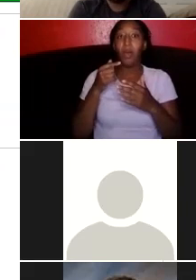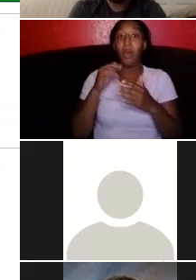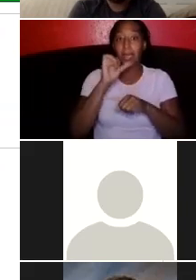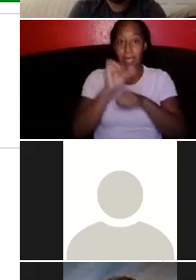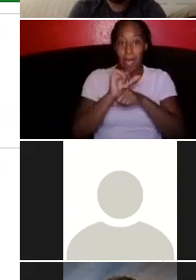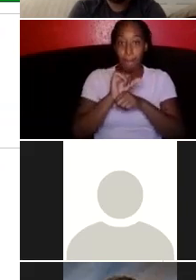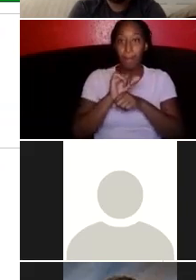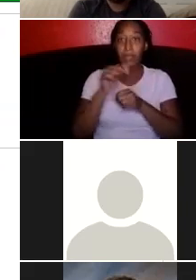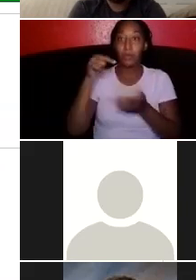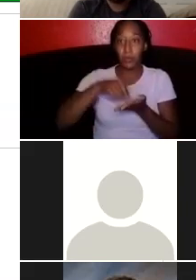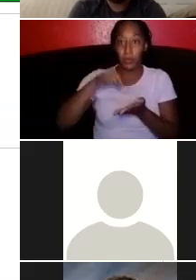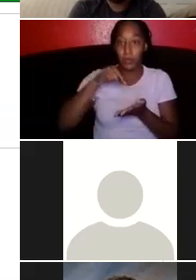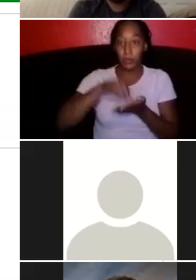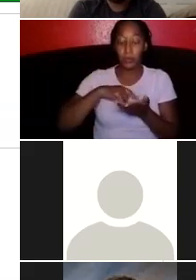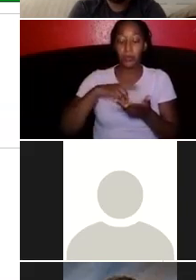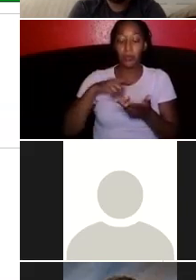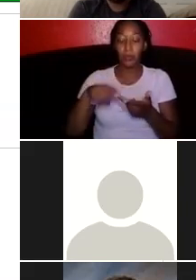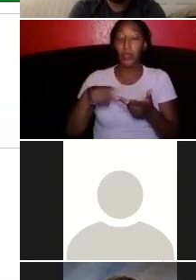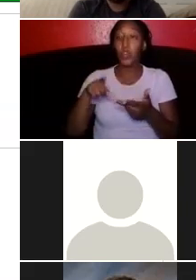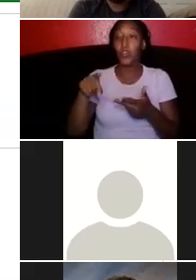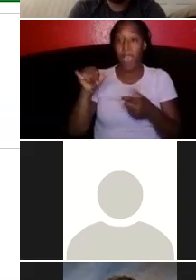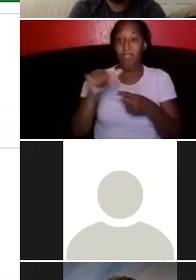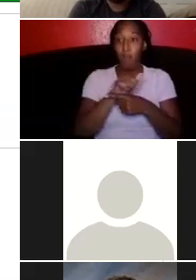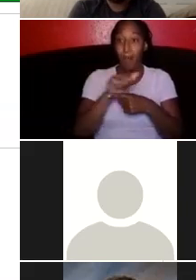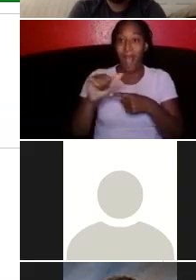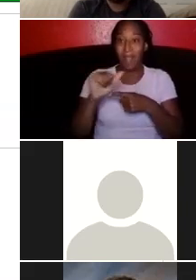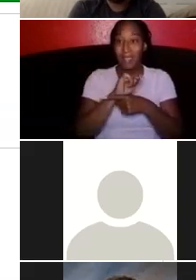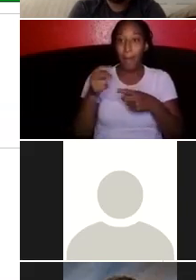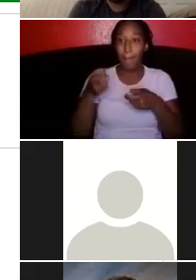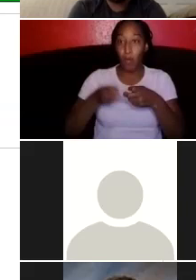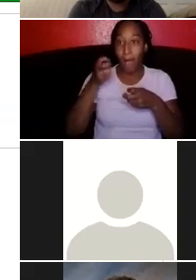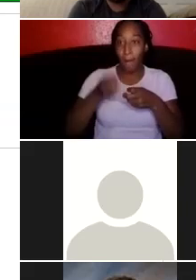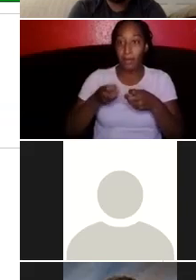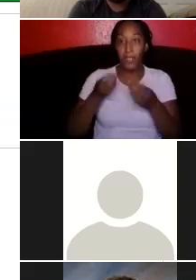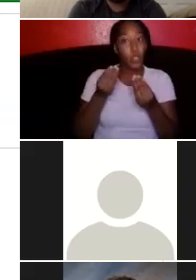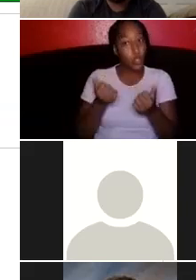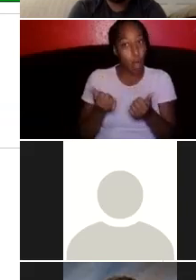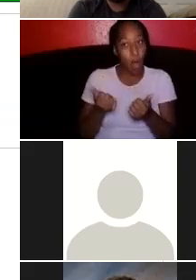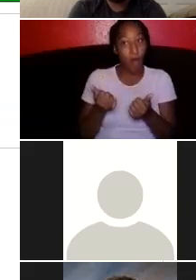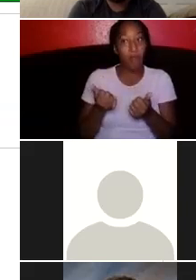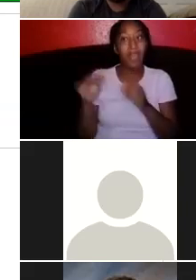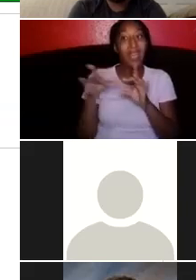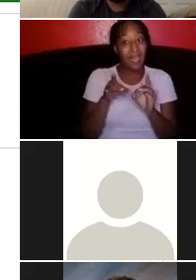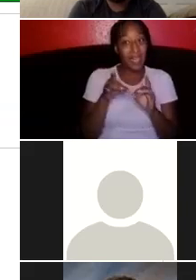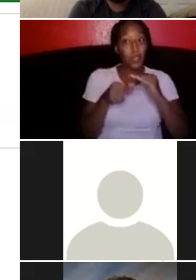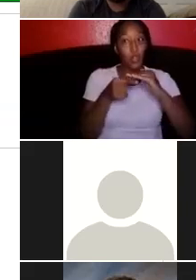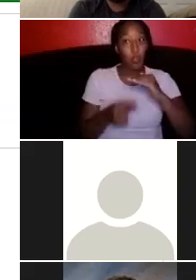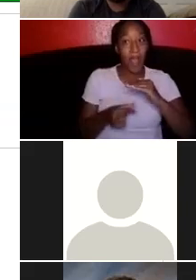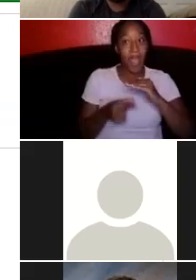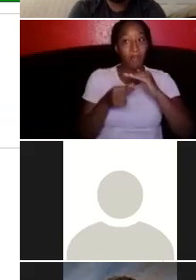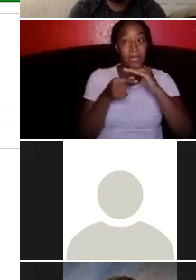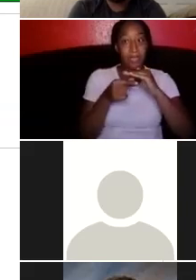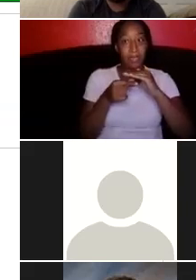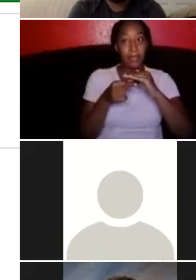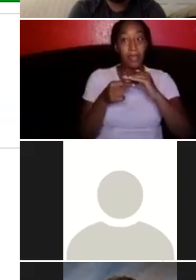do some practice problems relating to the topic. Okay. And again, if you run into questions, don't hesitate to